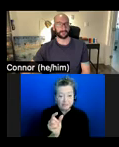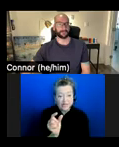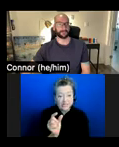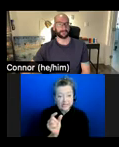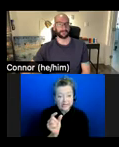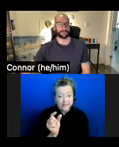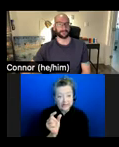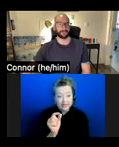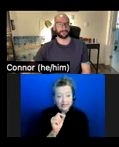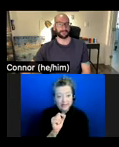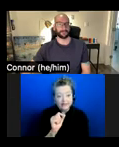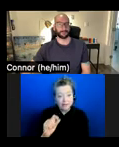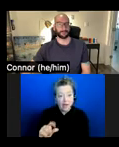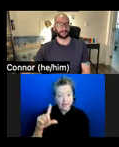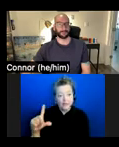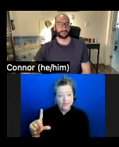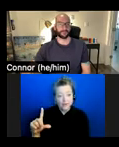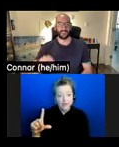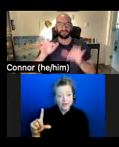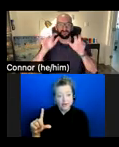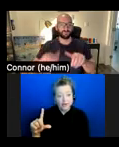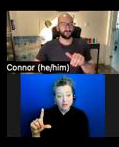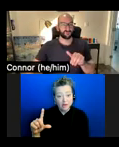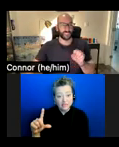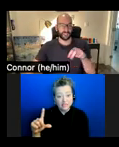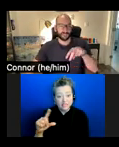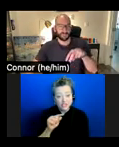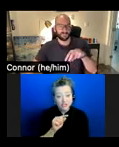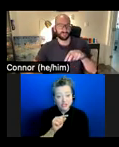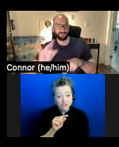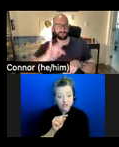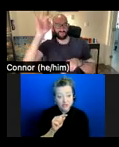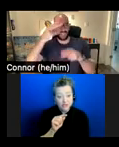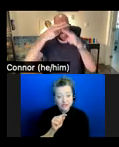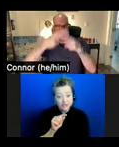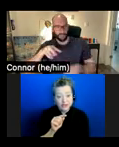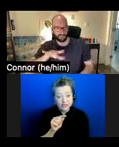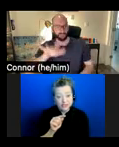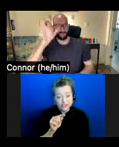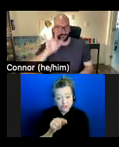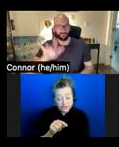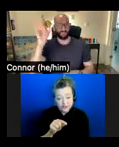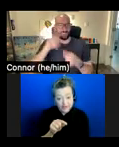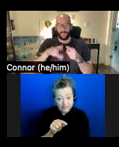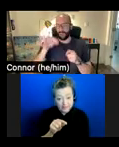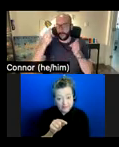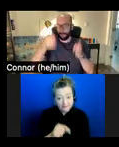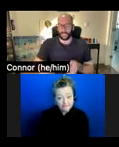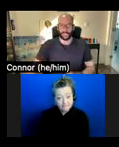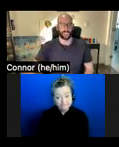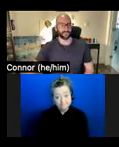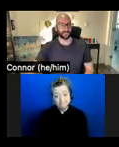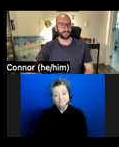messages, a little plus sign that'll pop up with a new window dialog box, and it says to. And you can just search for the name